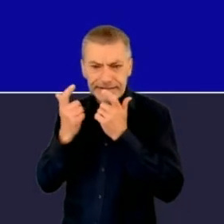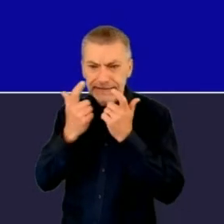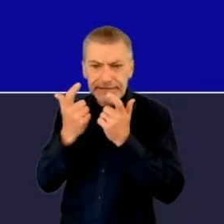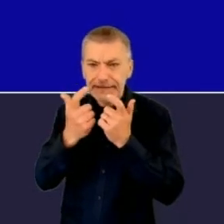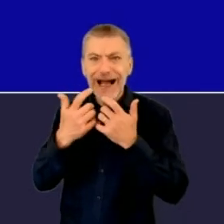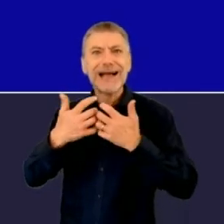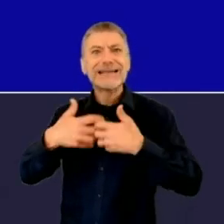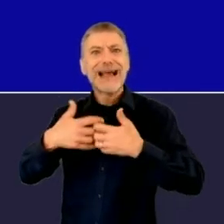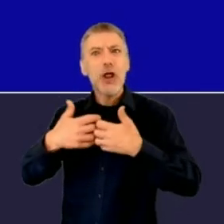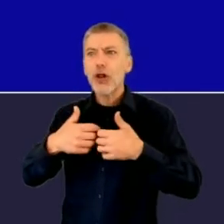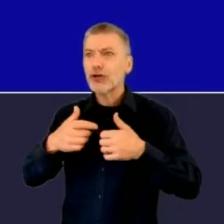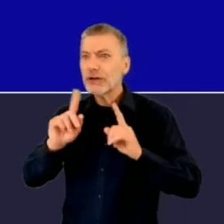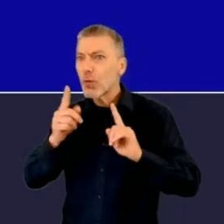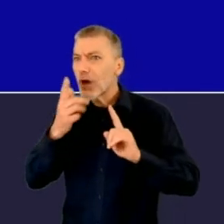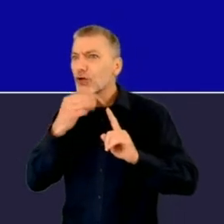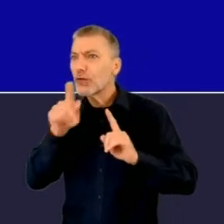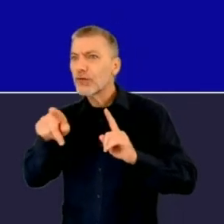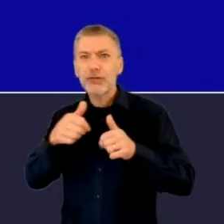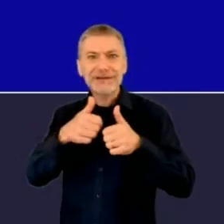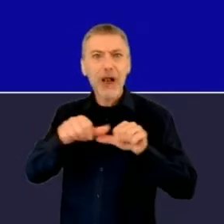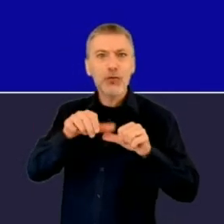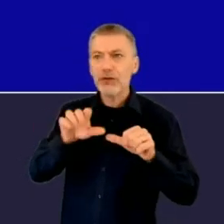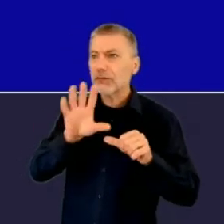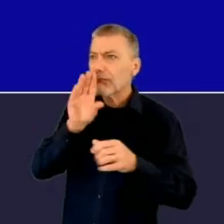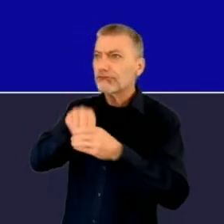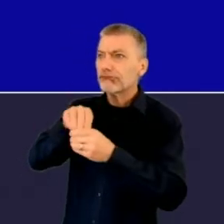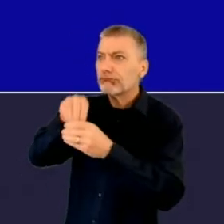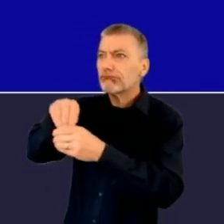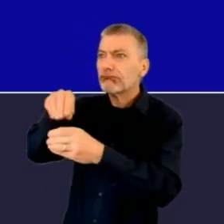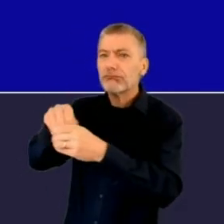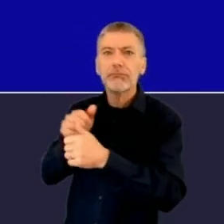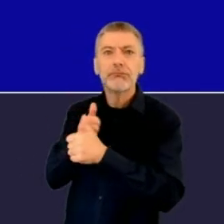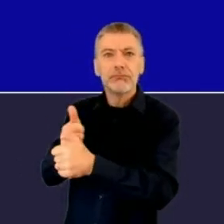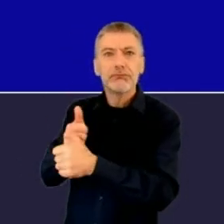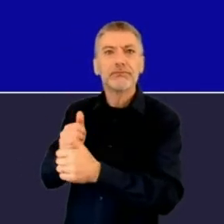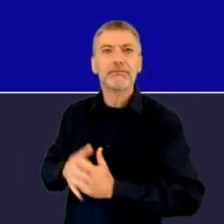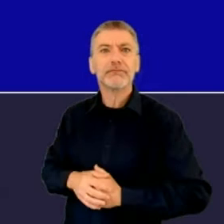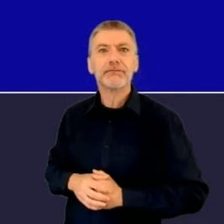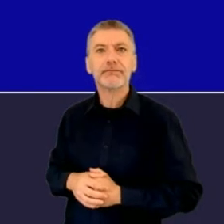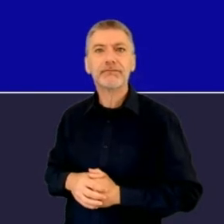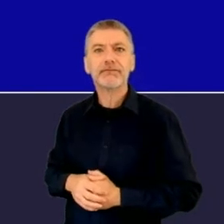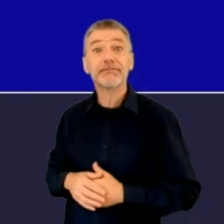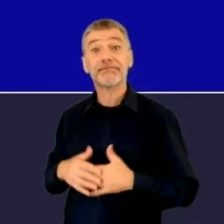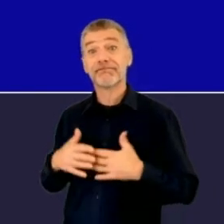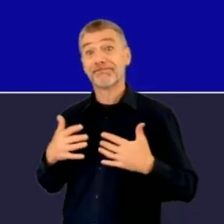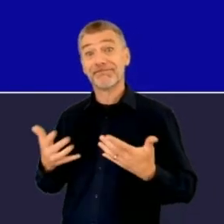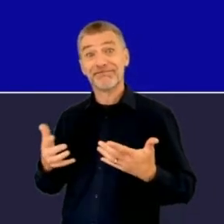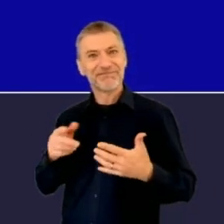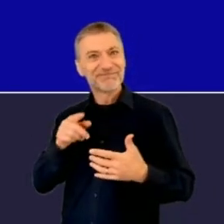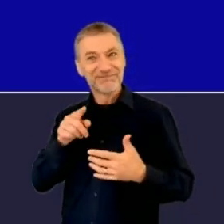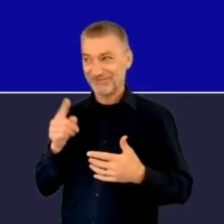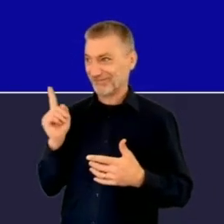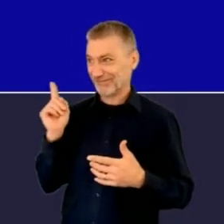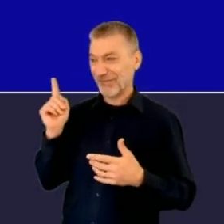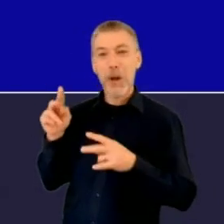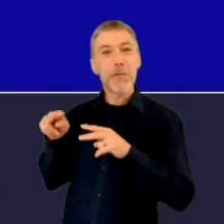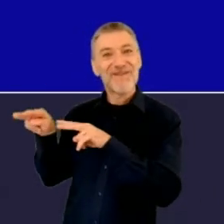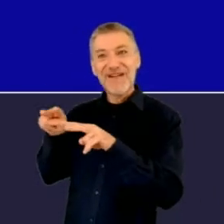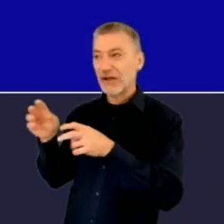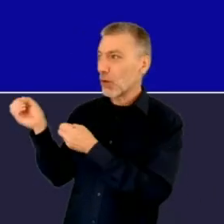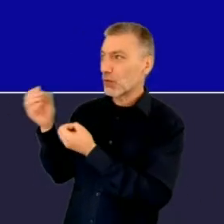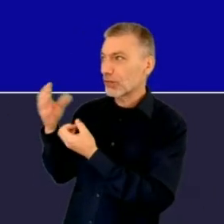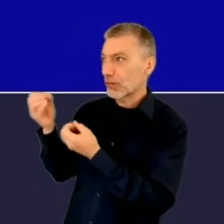solutions to do that. And Rolls-Royce, as the videos were saying, has this key part to play in